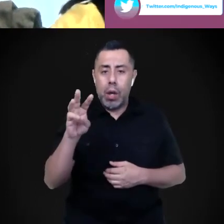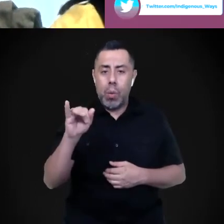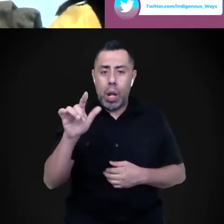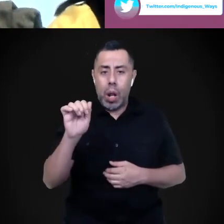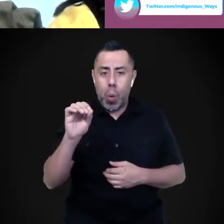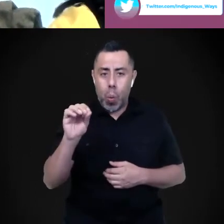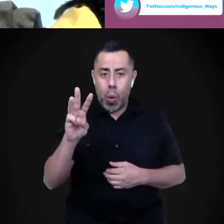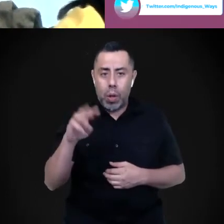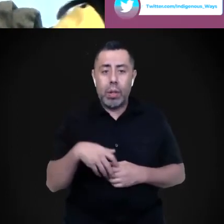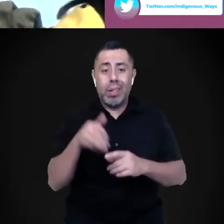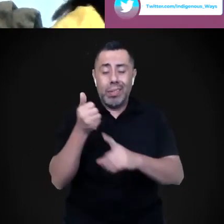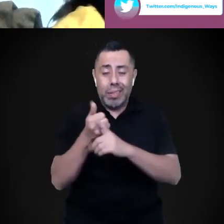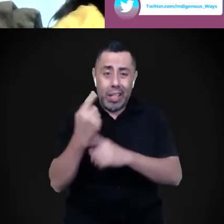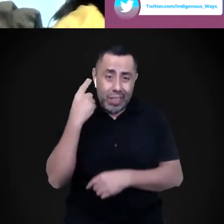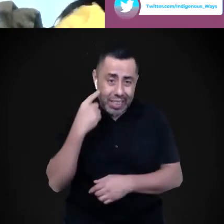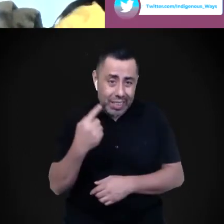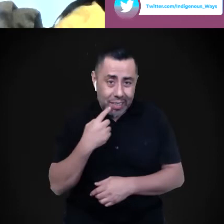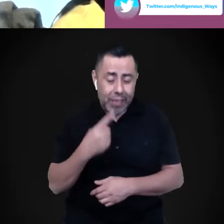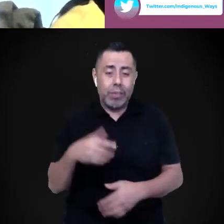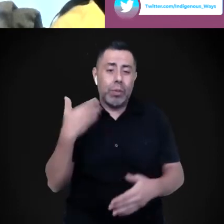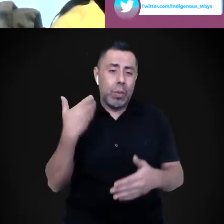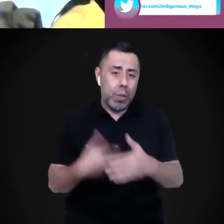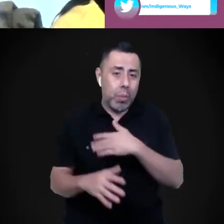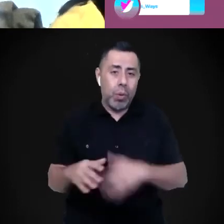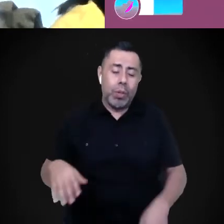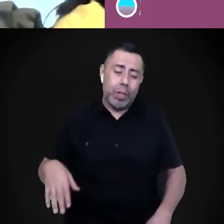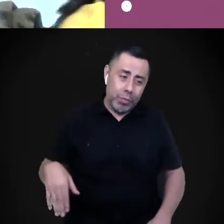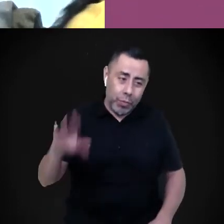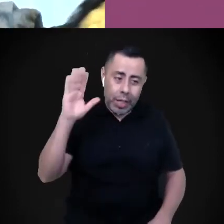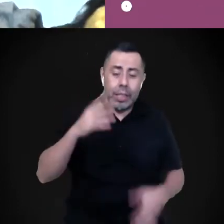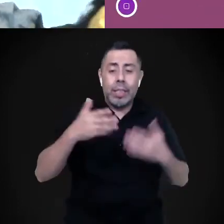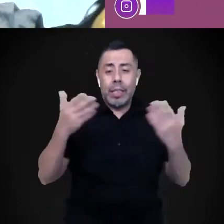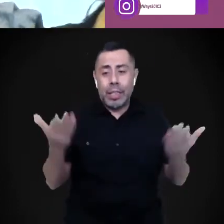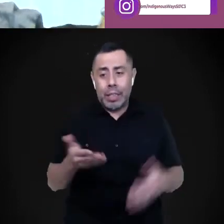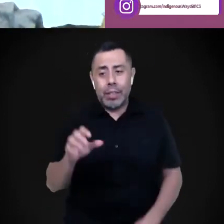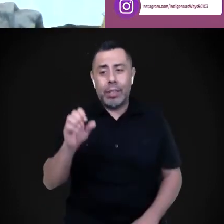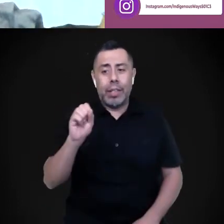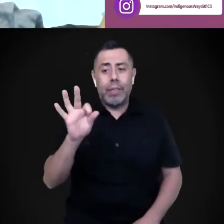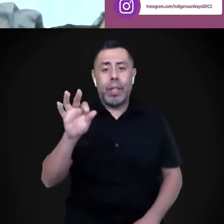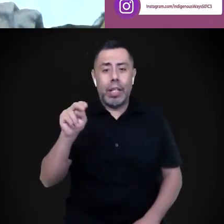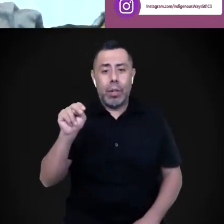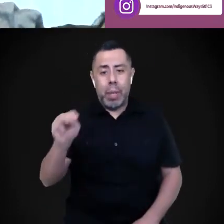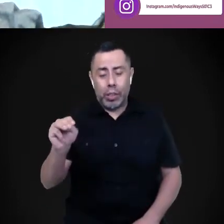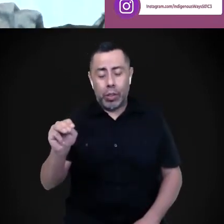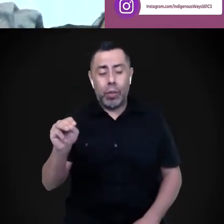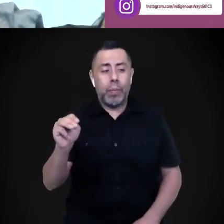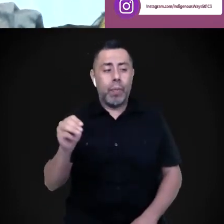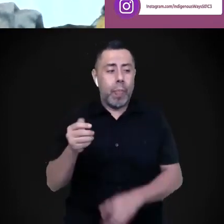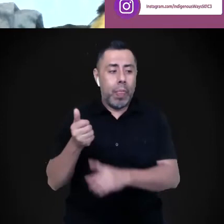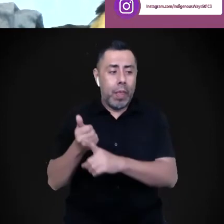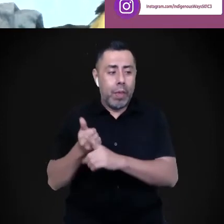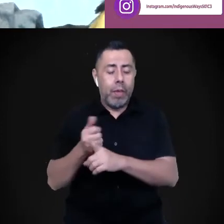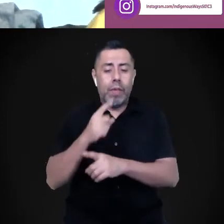is born and bred here in Santa Fe, New Mexico, and of